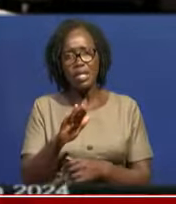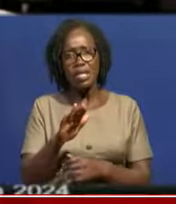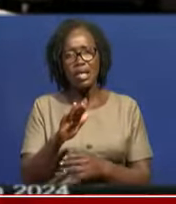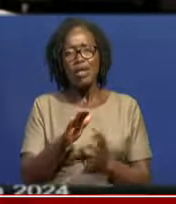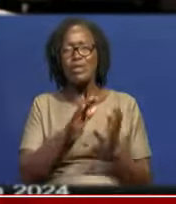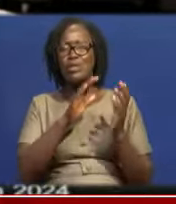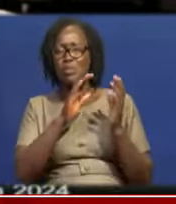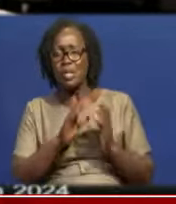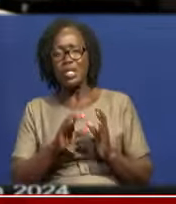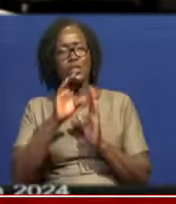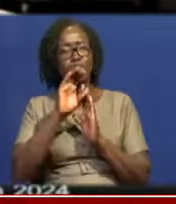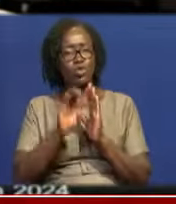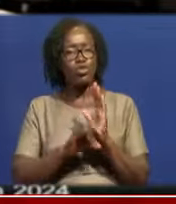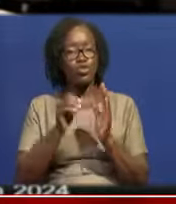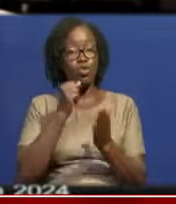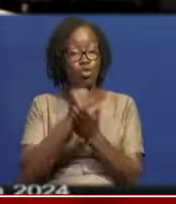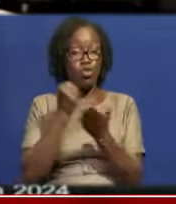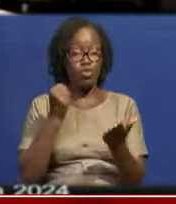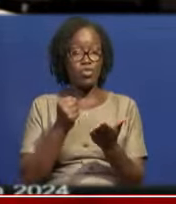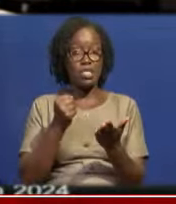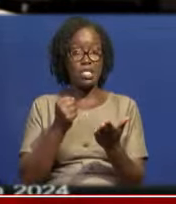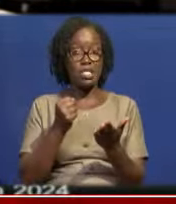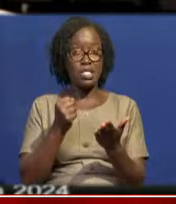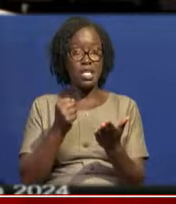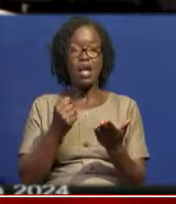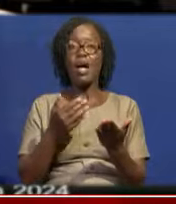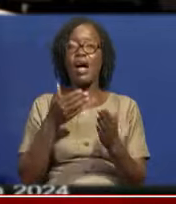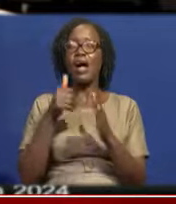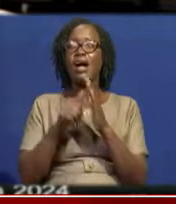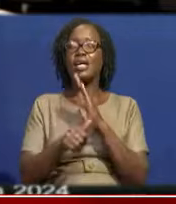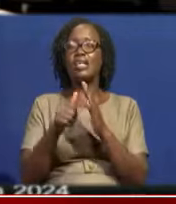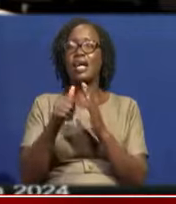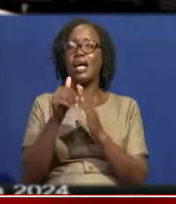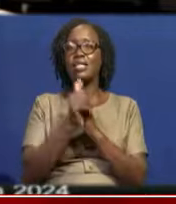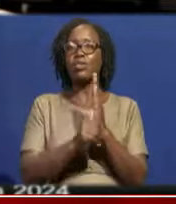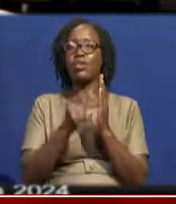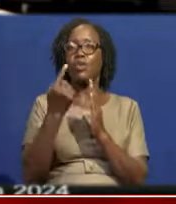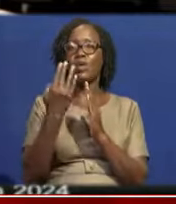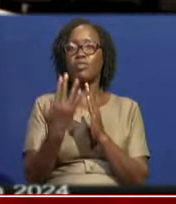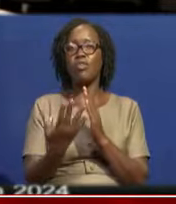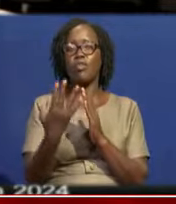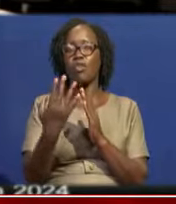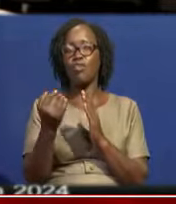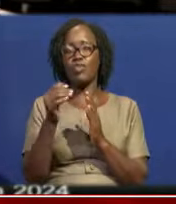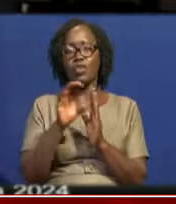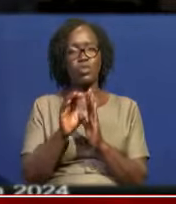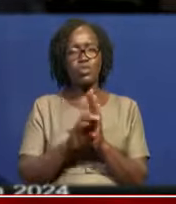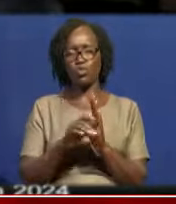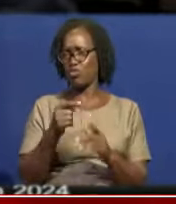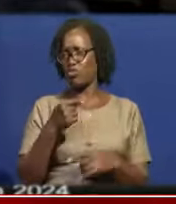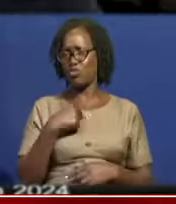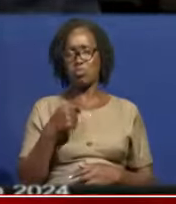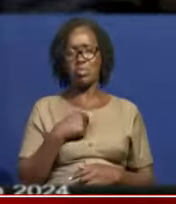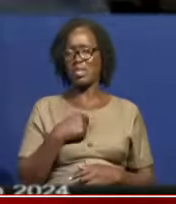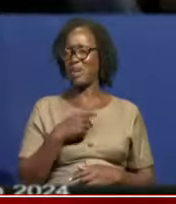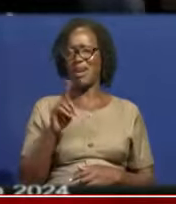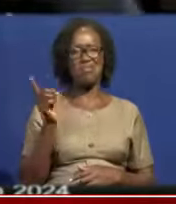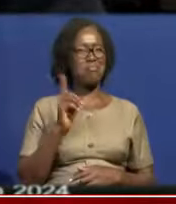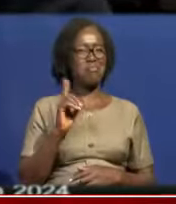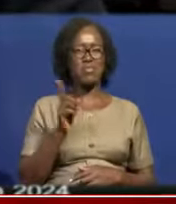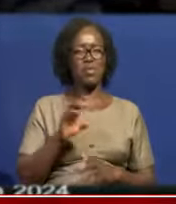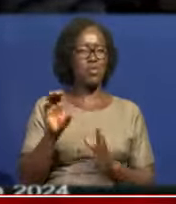over a constitutional office under Article 154 of the Constitution, Honorable Speaker. That to me is